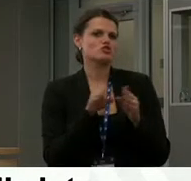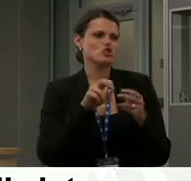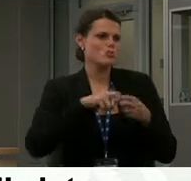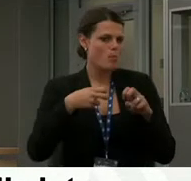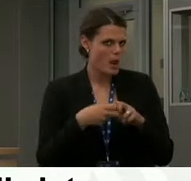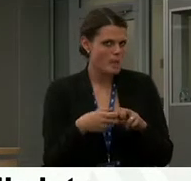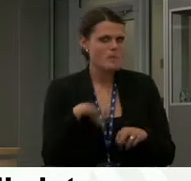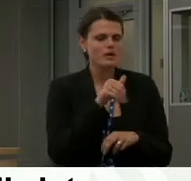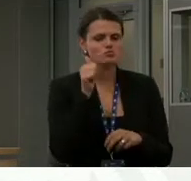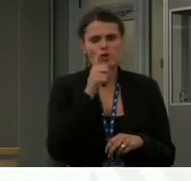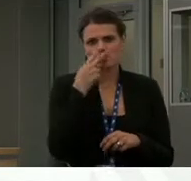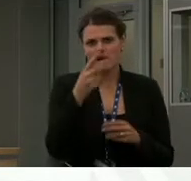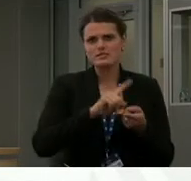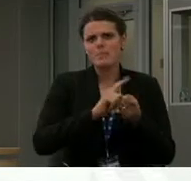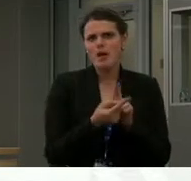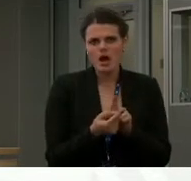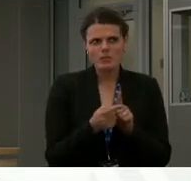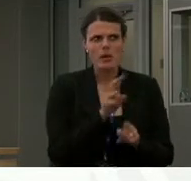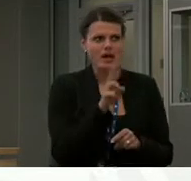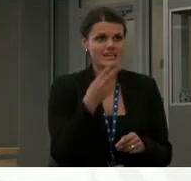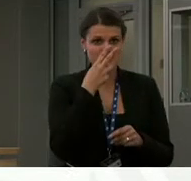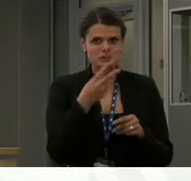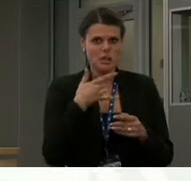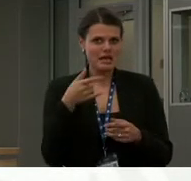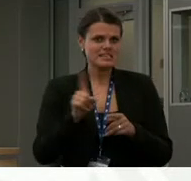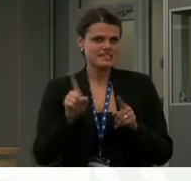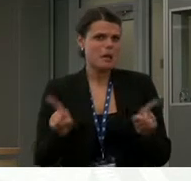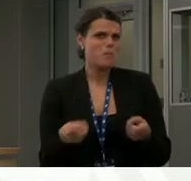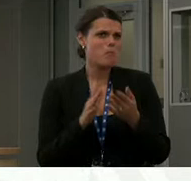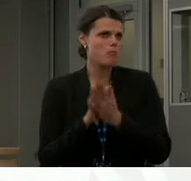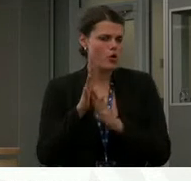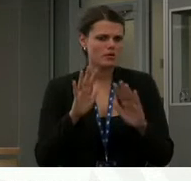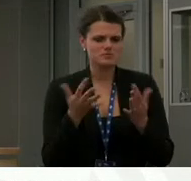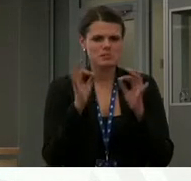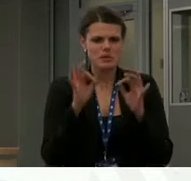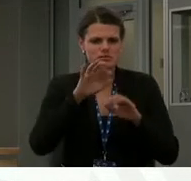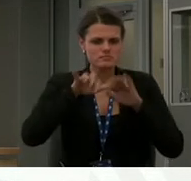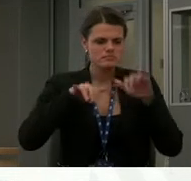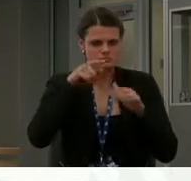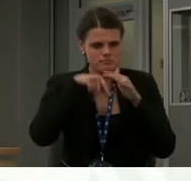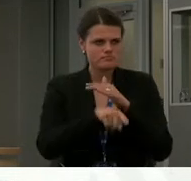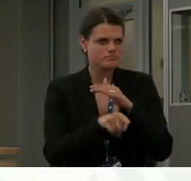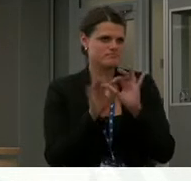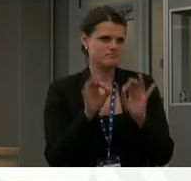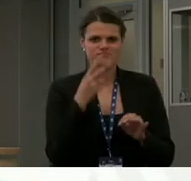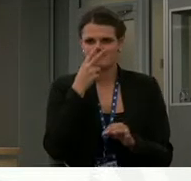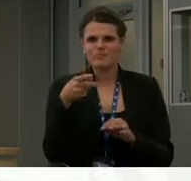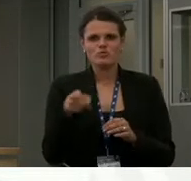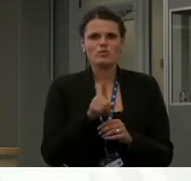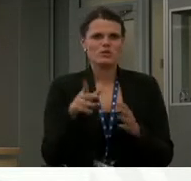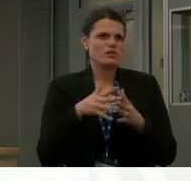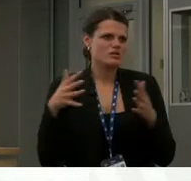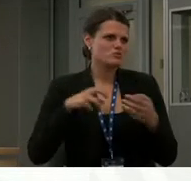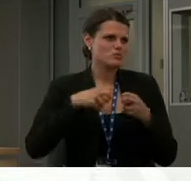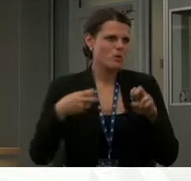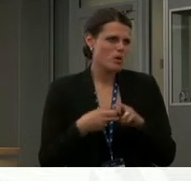And very often we see changes that look like progress, but if you scratch and go beneath the surface, you see old